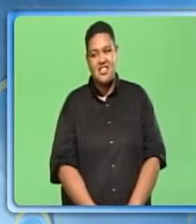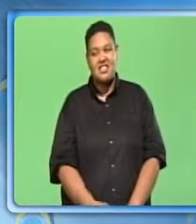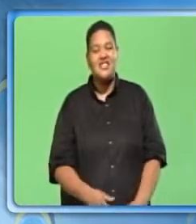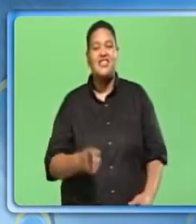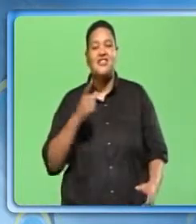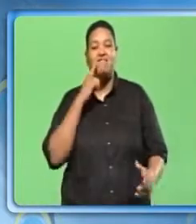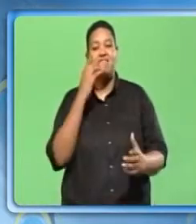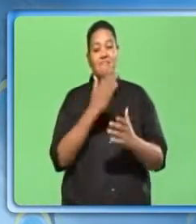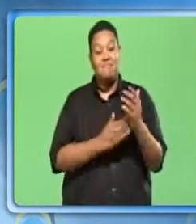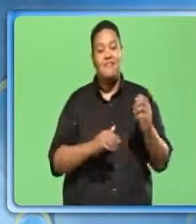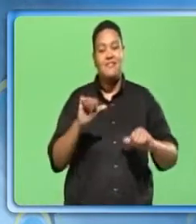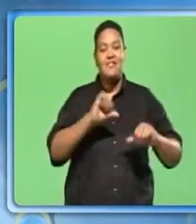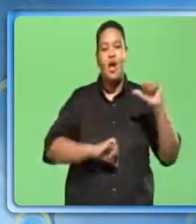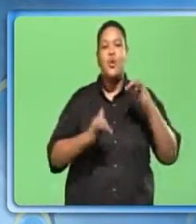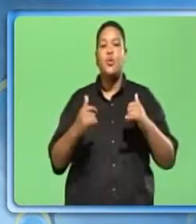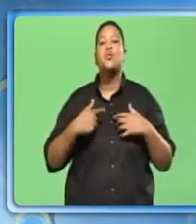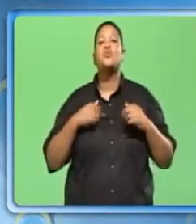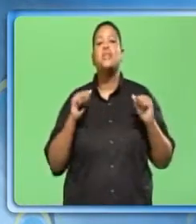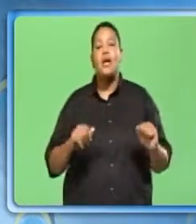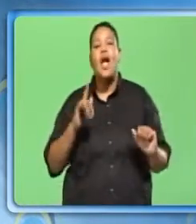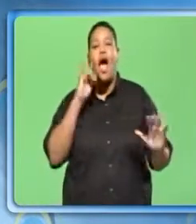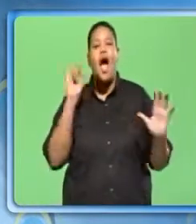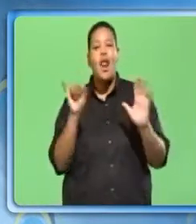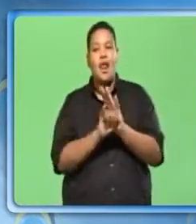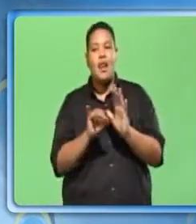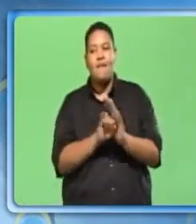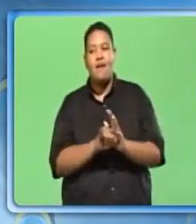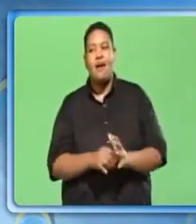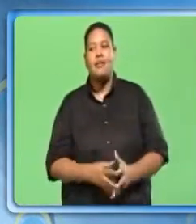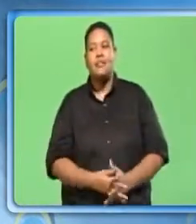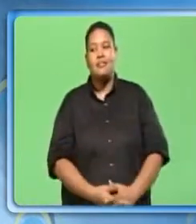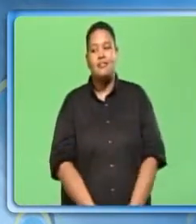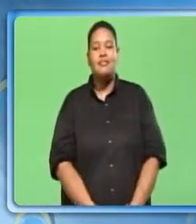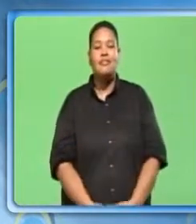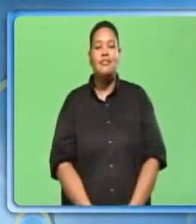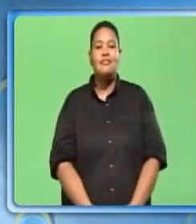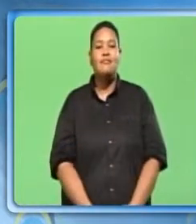It's a branch of science with which we can all identify.